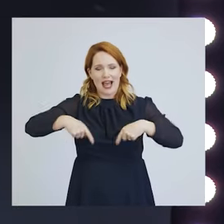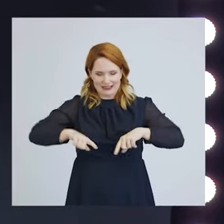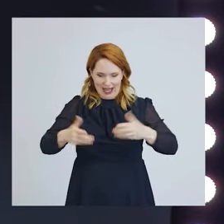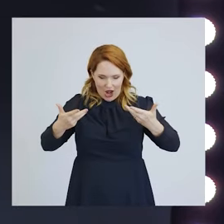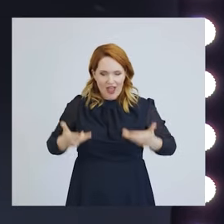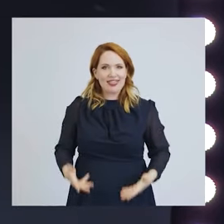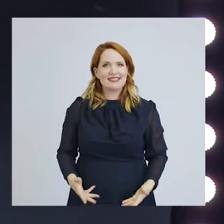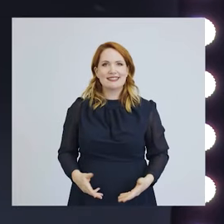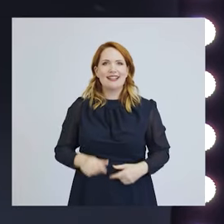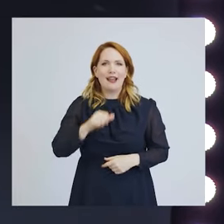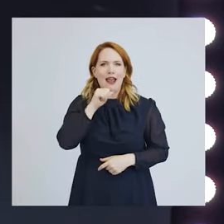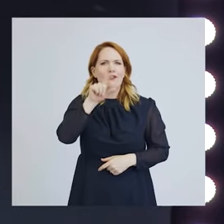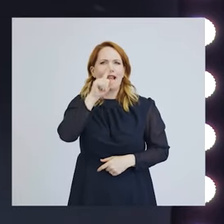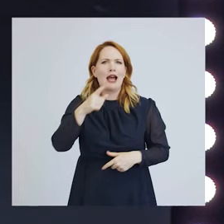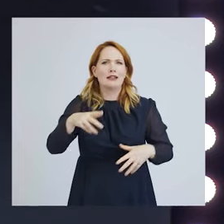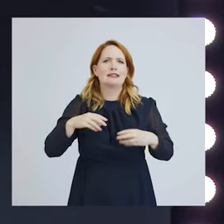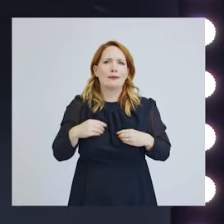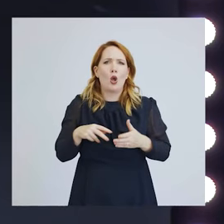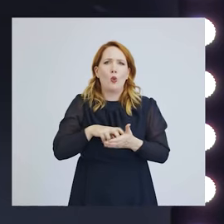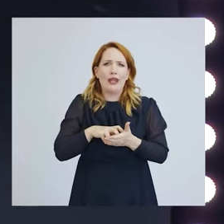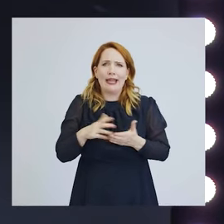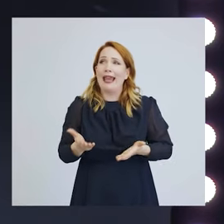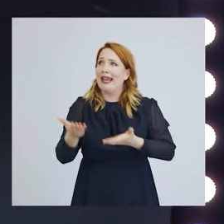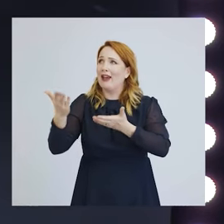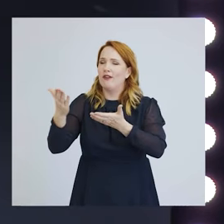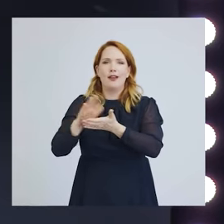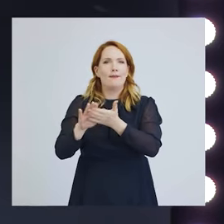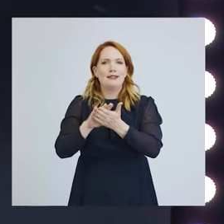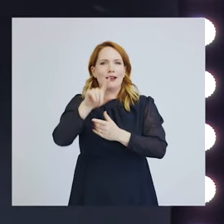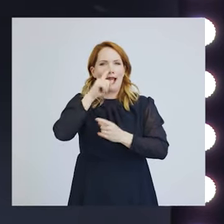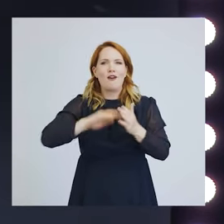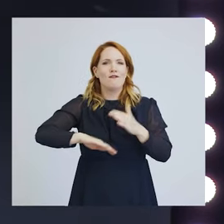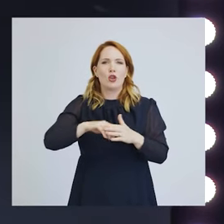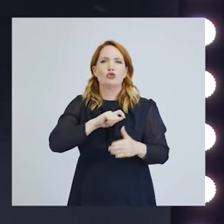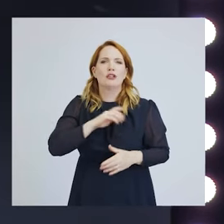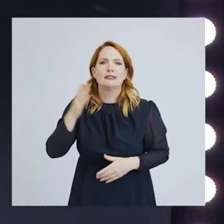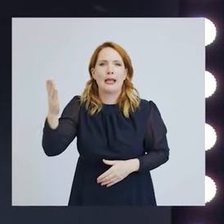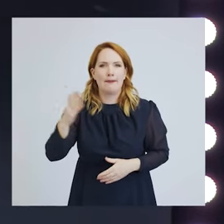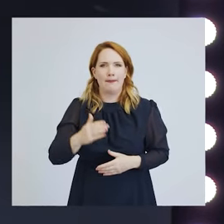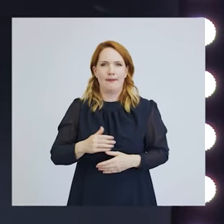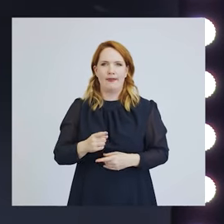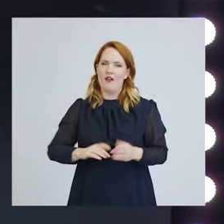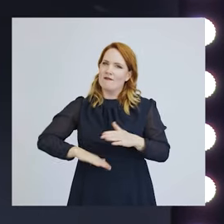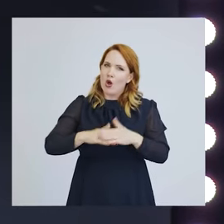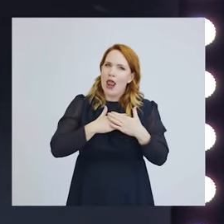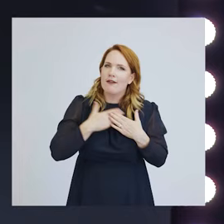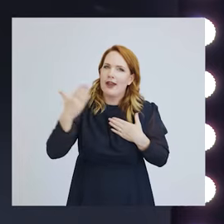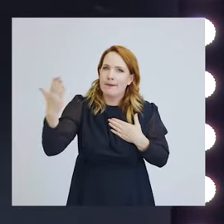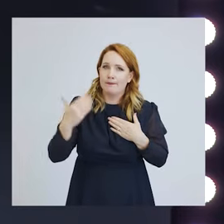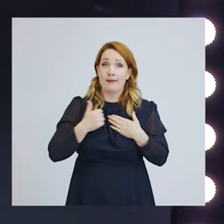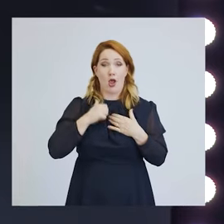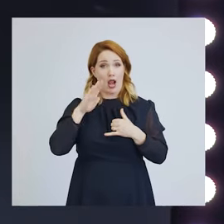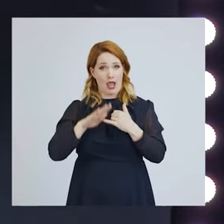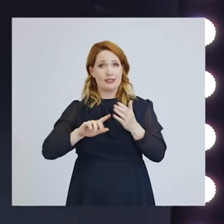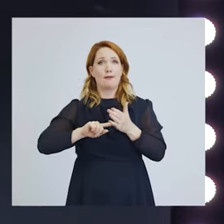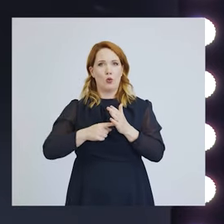And God says, that's exactly how I want you. Because if we can't let Him into our weakness, we're not actually giving God our full hearts. And we're not fully trusting